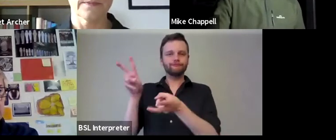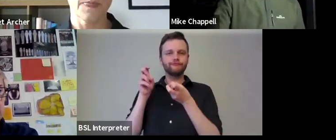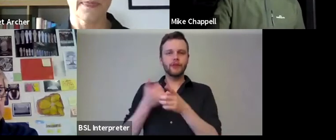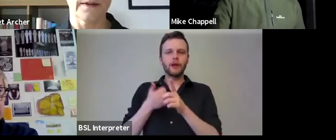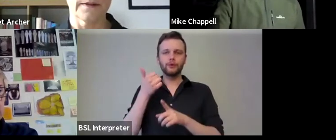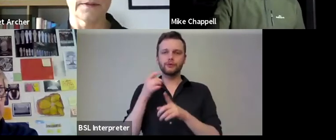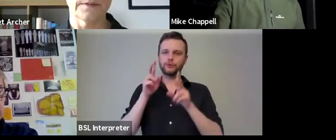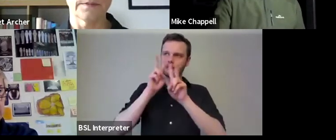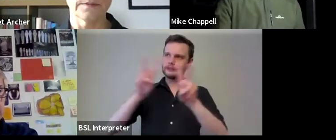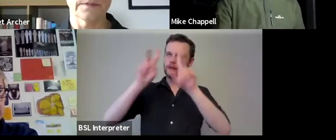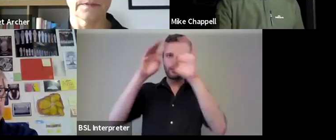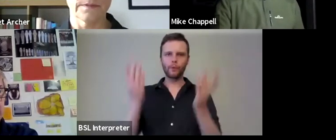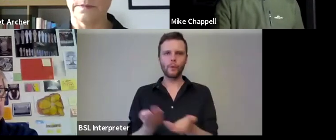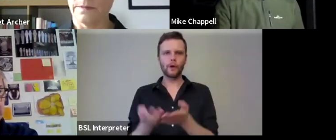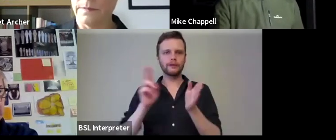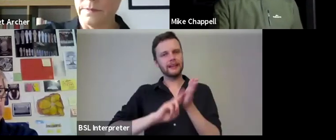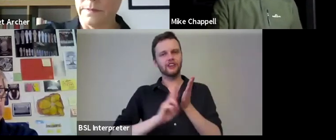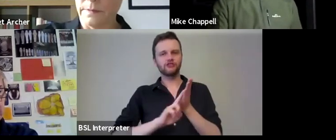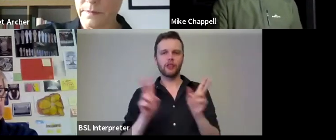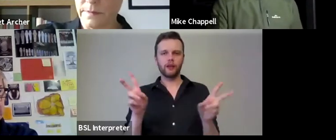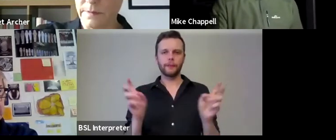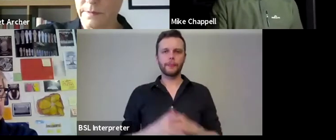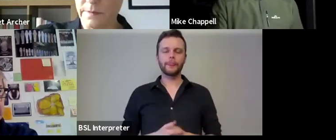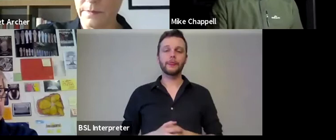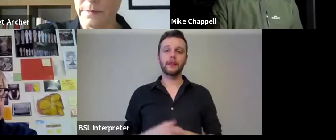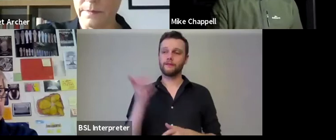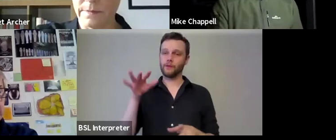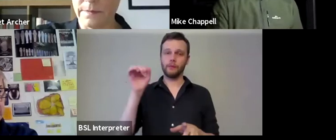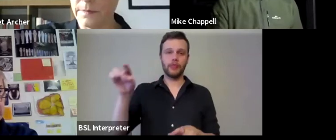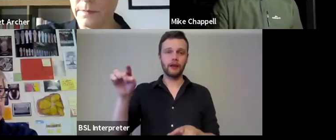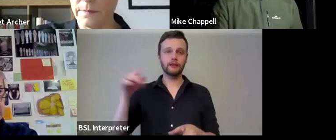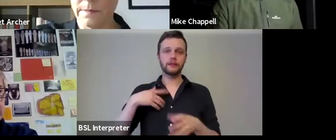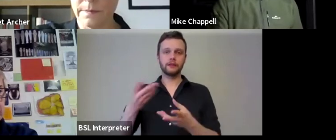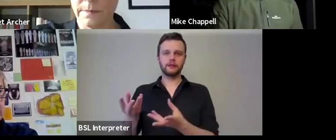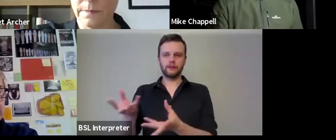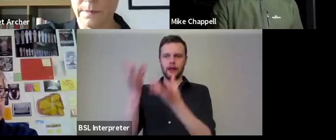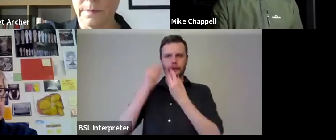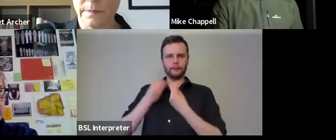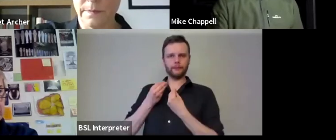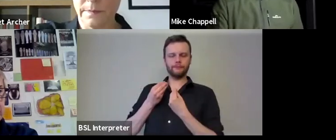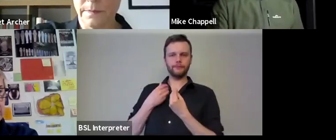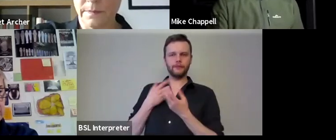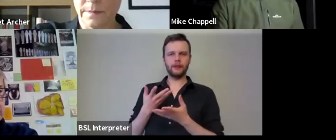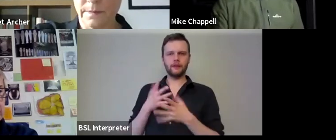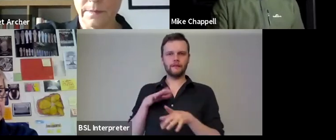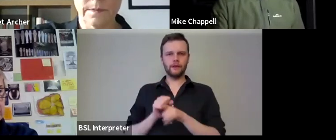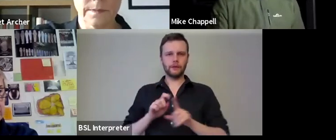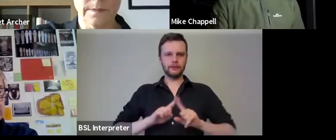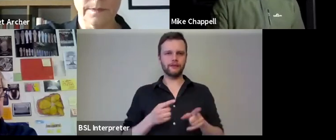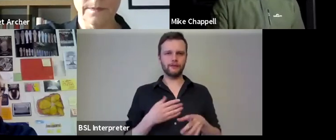seeing the world naturally. And then from that, those kind of inputs, then we've kind of found different tools,